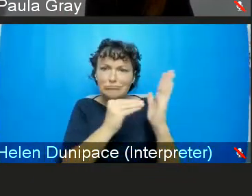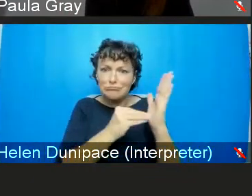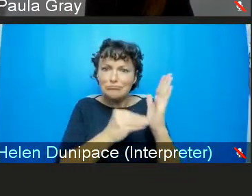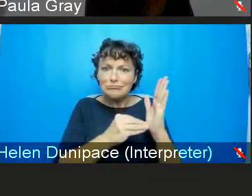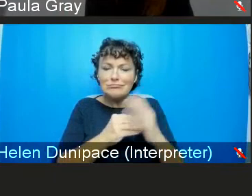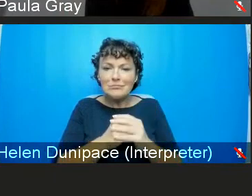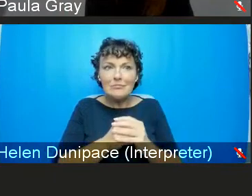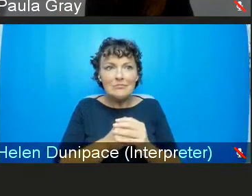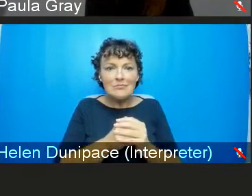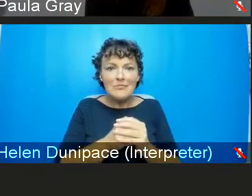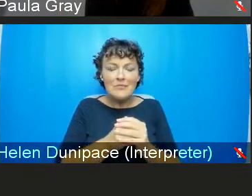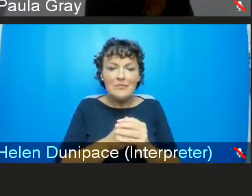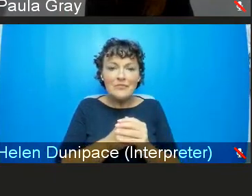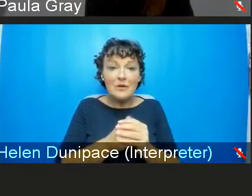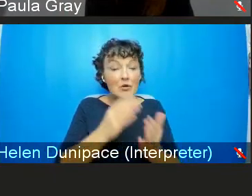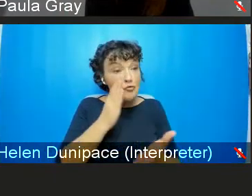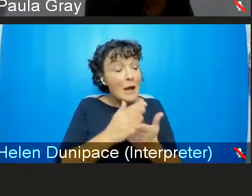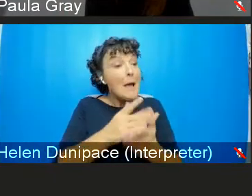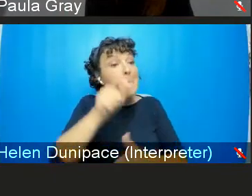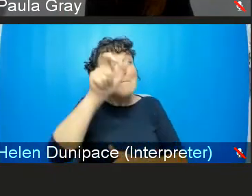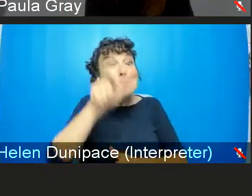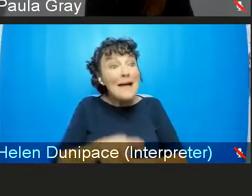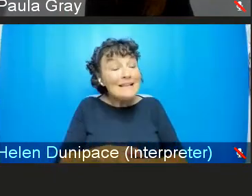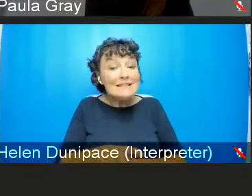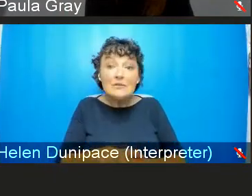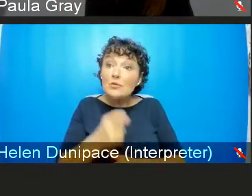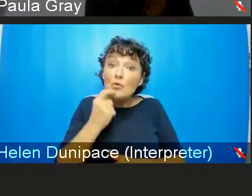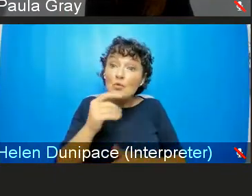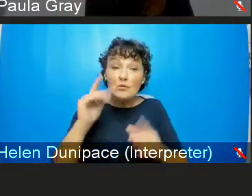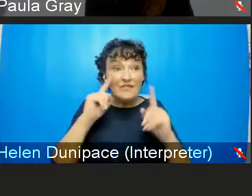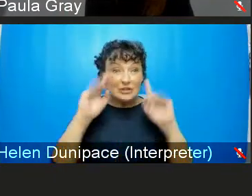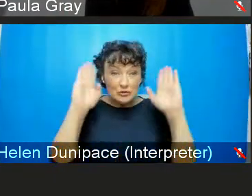you know, a visual impairment wouldn't necessarily be,